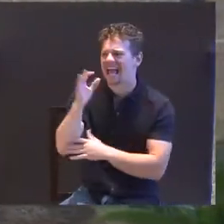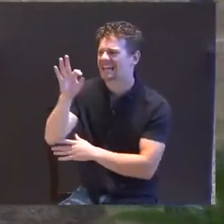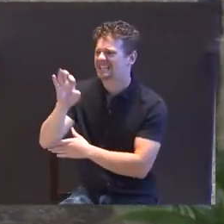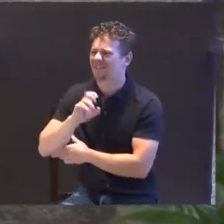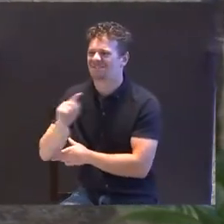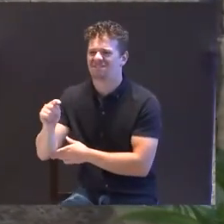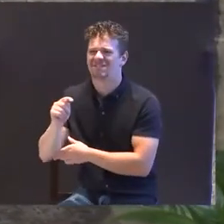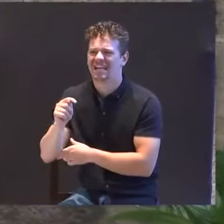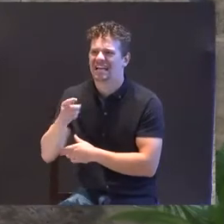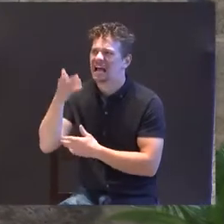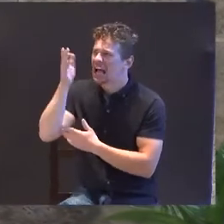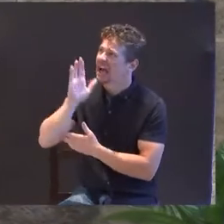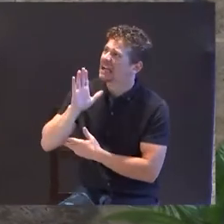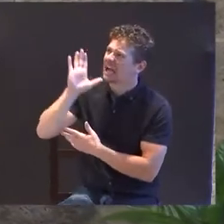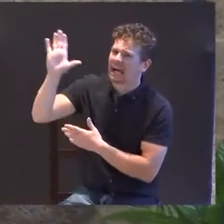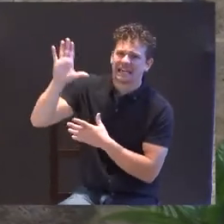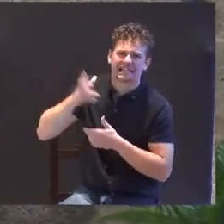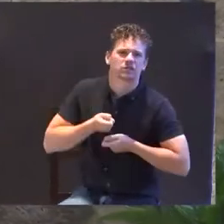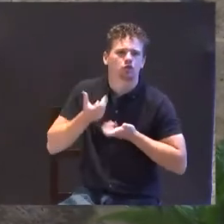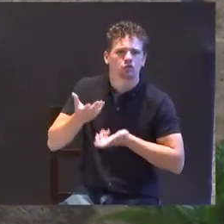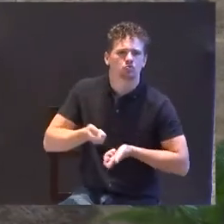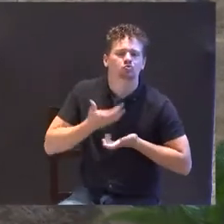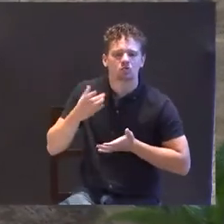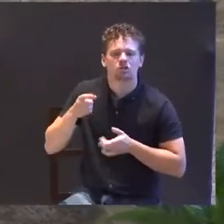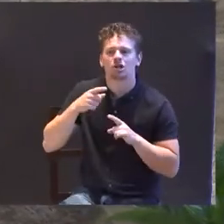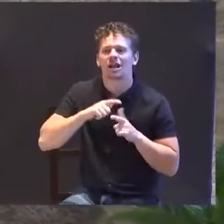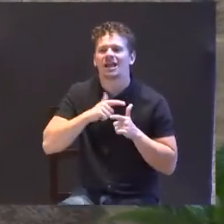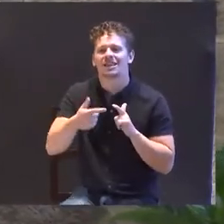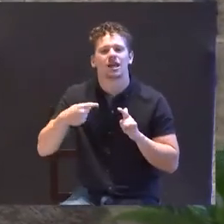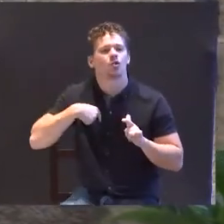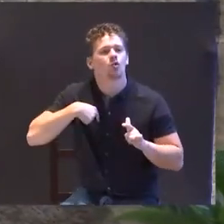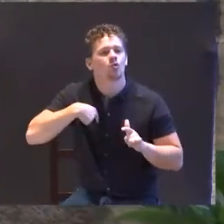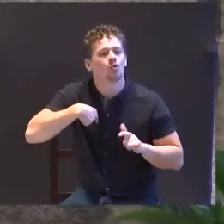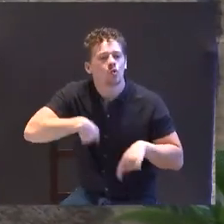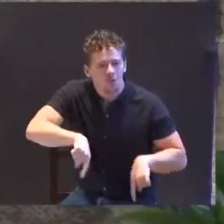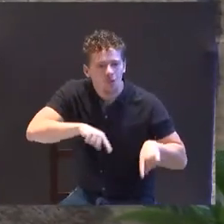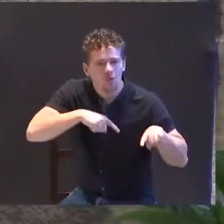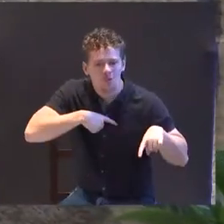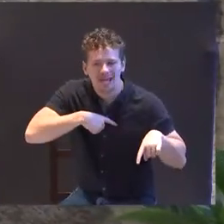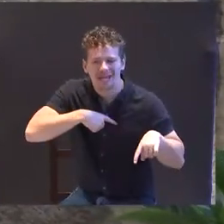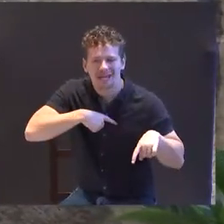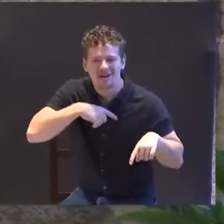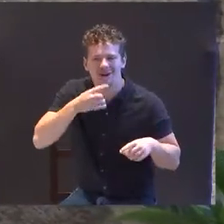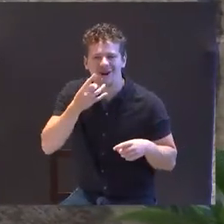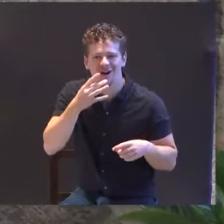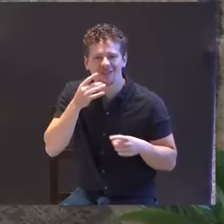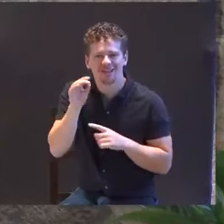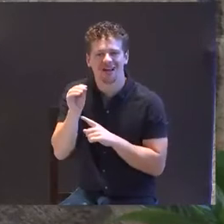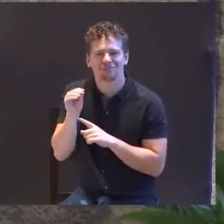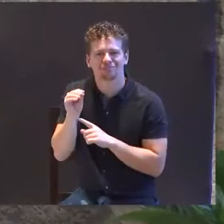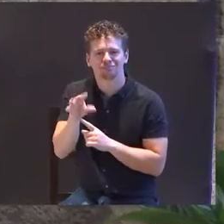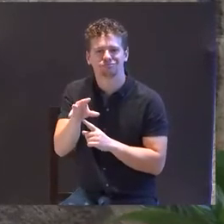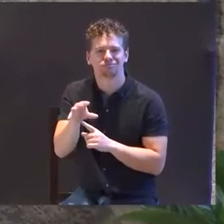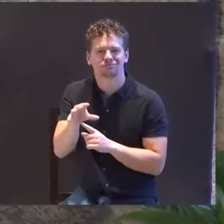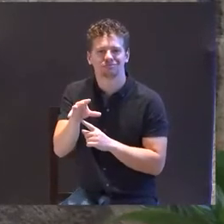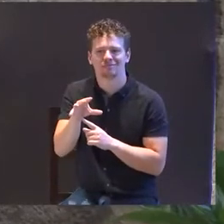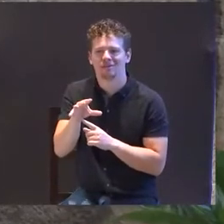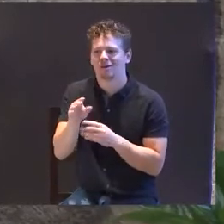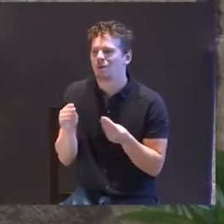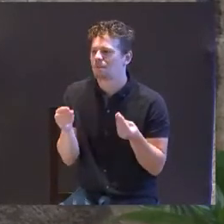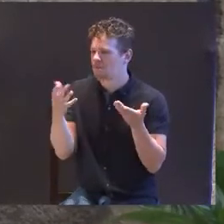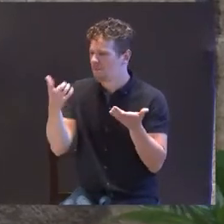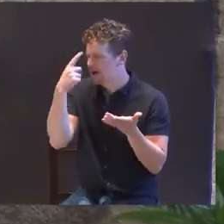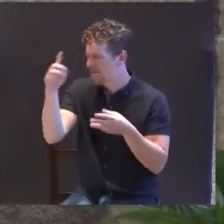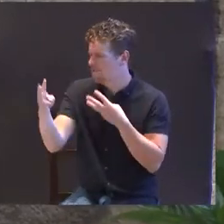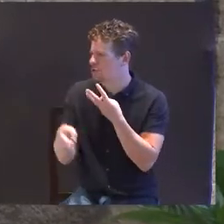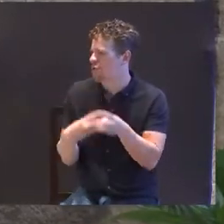in expression and we are one with that expression, then we have been called to be the light, to shed a little light in the world.